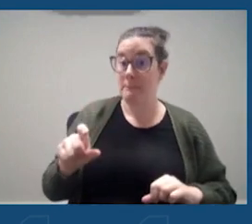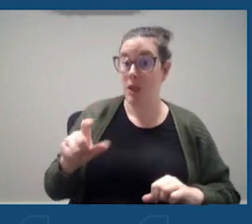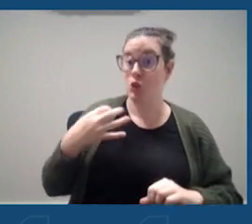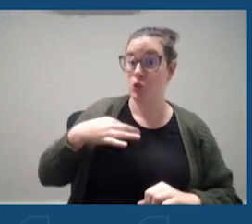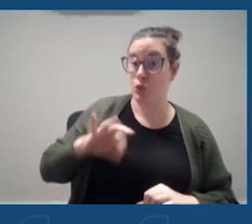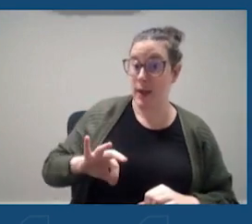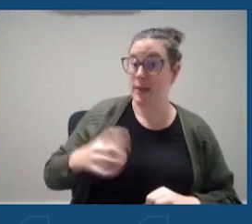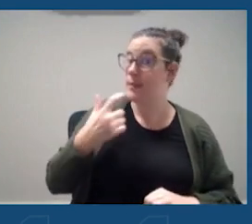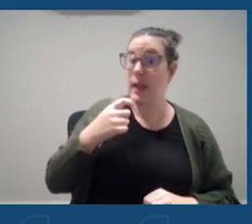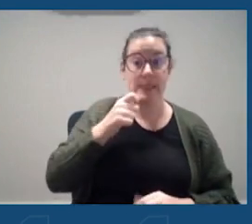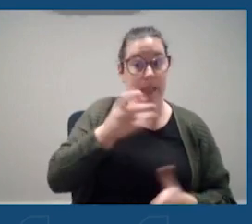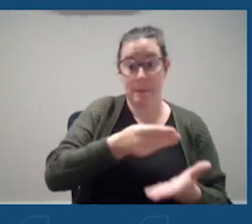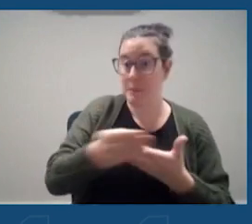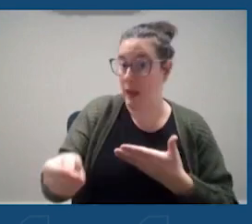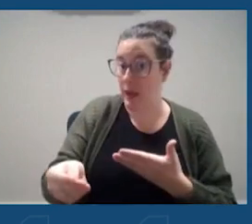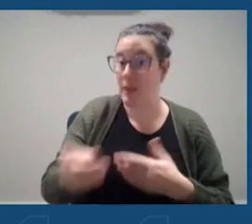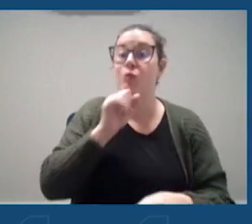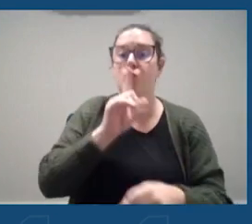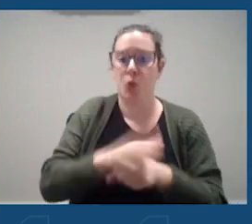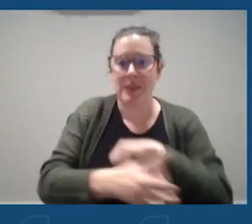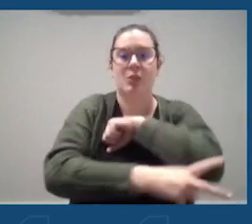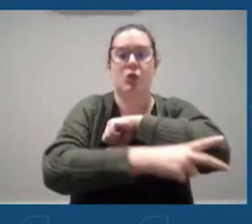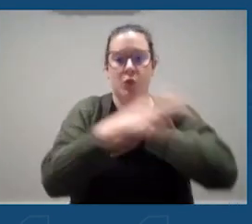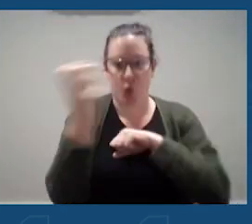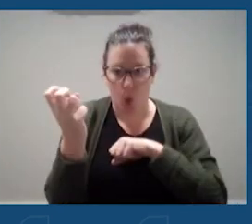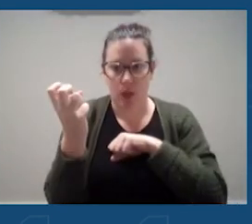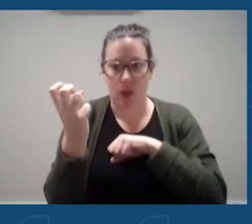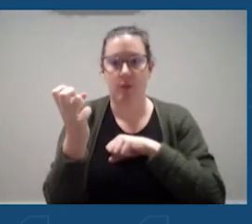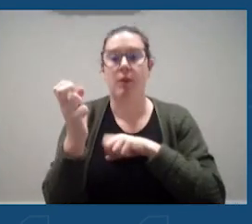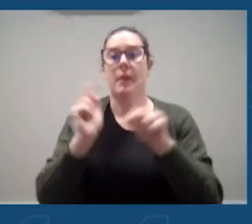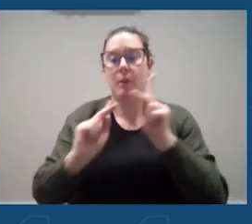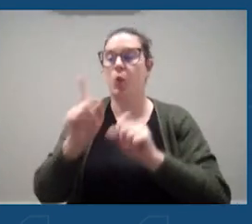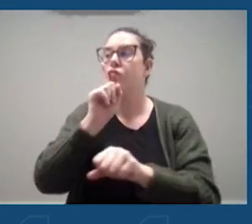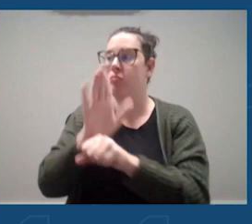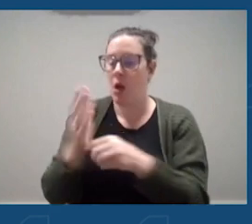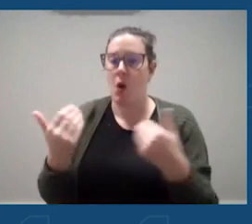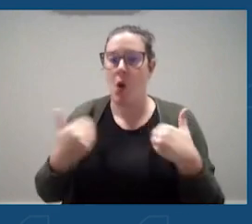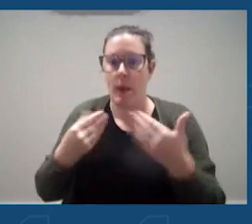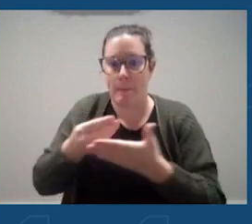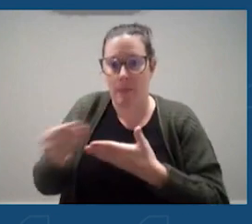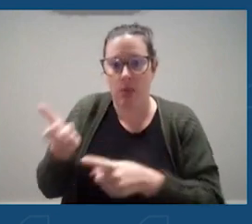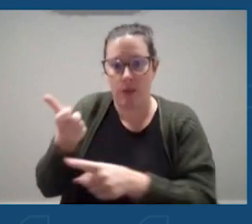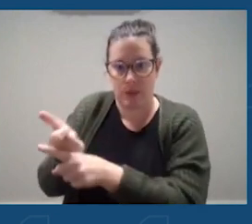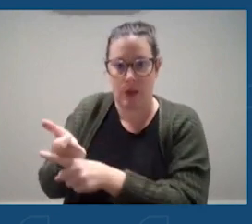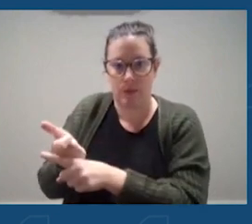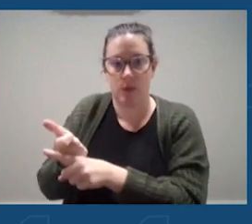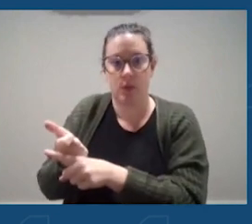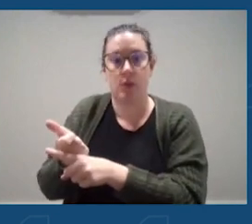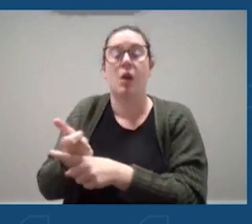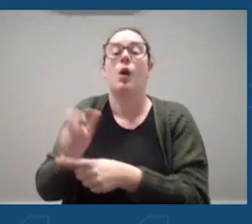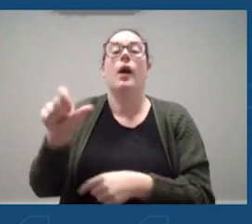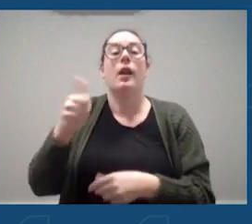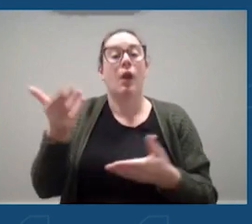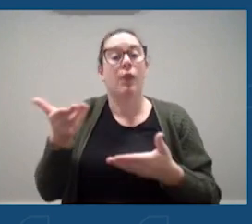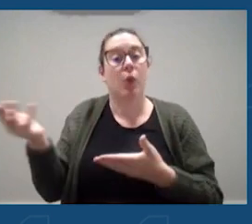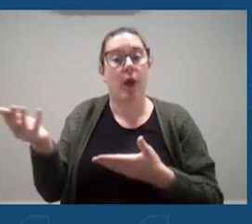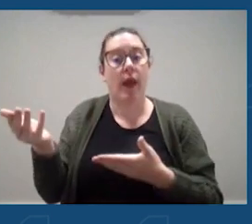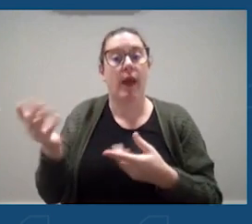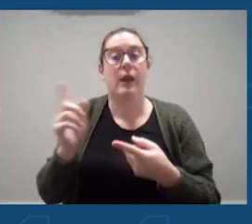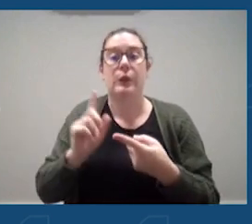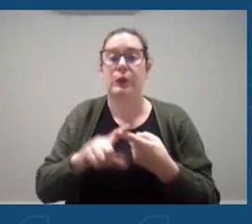people who are the rightful owners during this reign of terror. So let's make this will be part of another way to